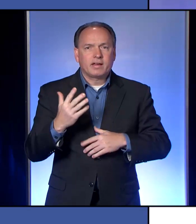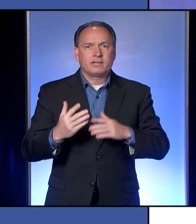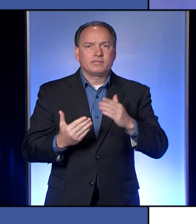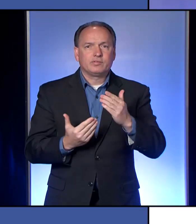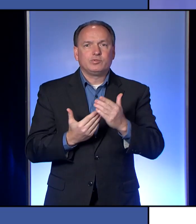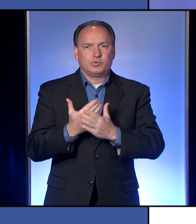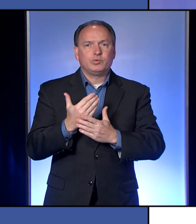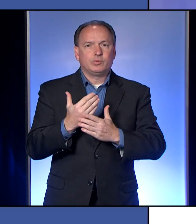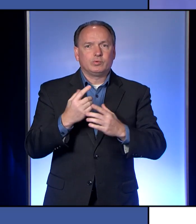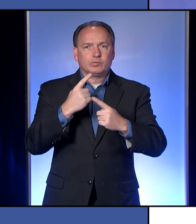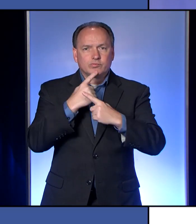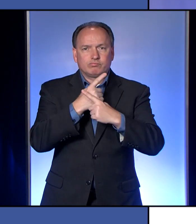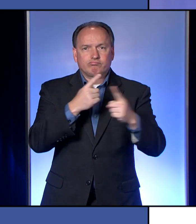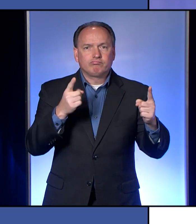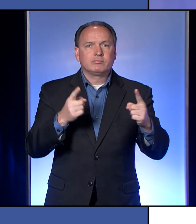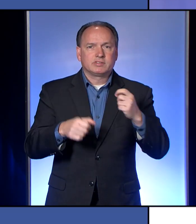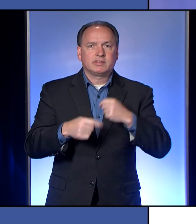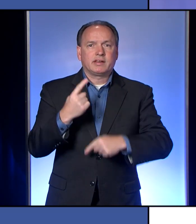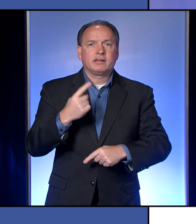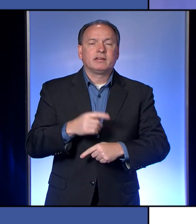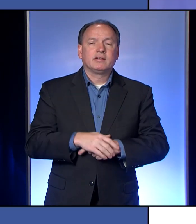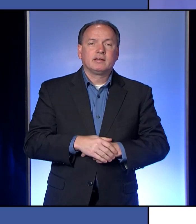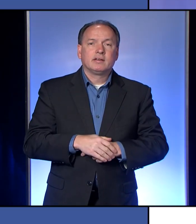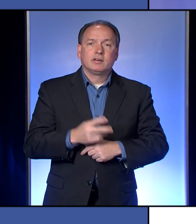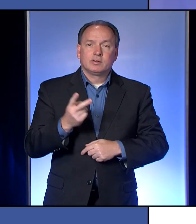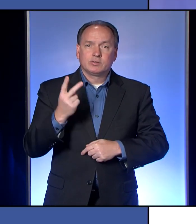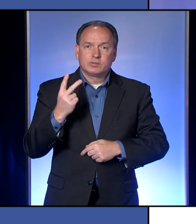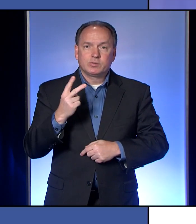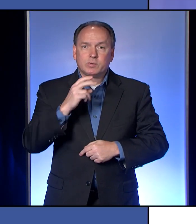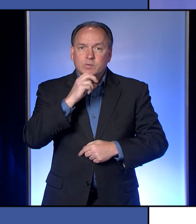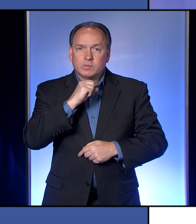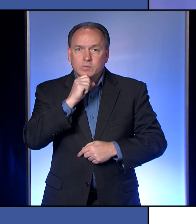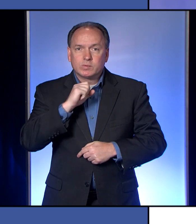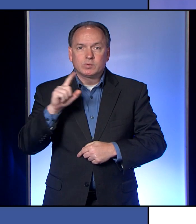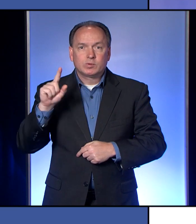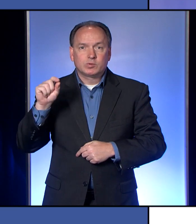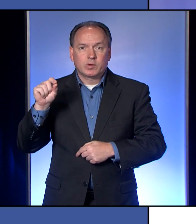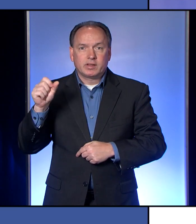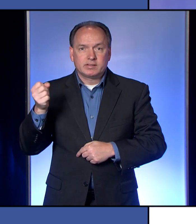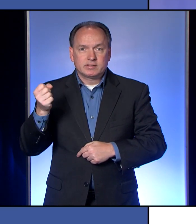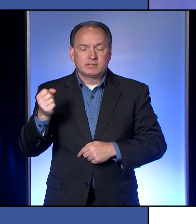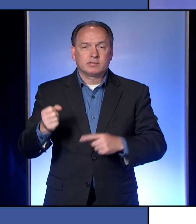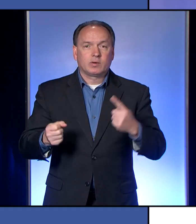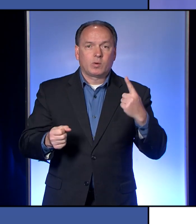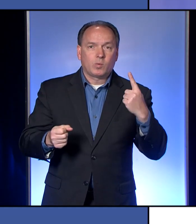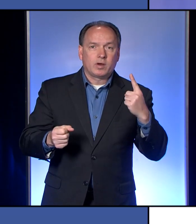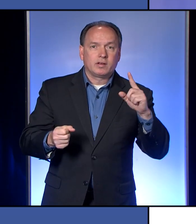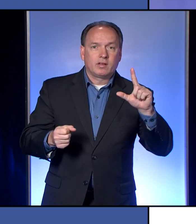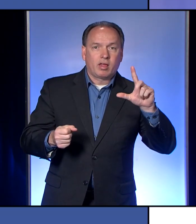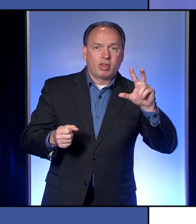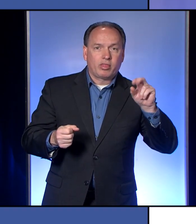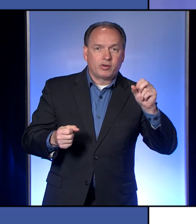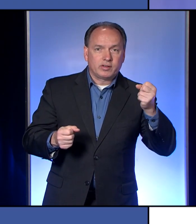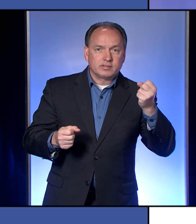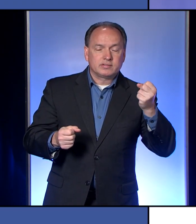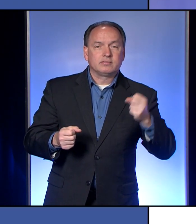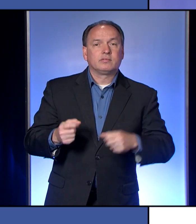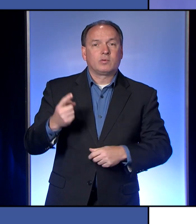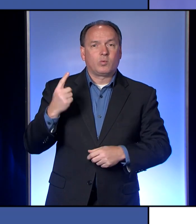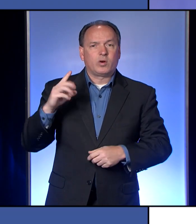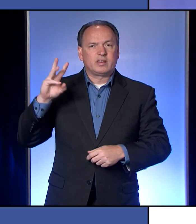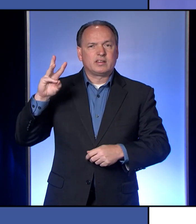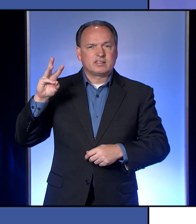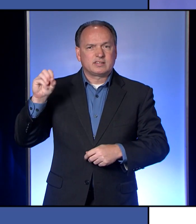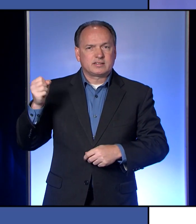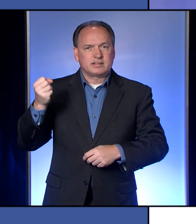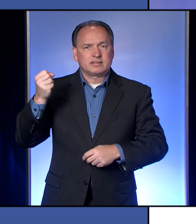Erie County to report today. 2 of these are in their 20s, 1 in their 30s, 1 in their